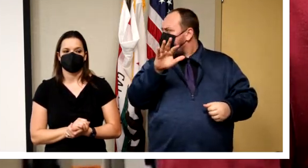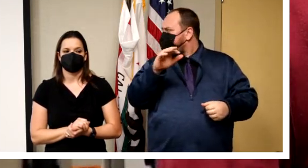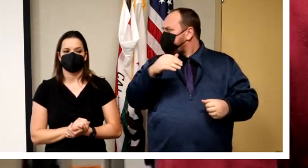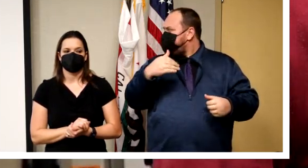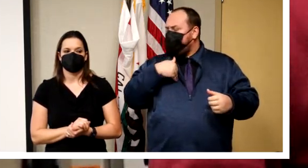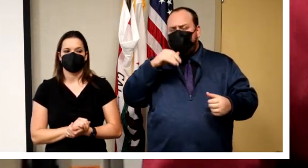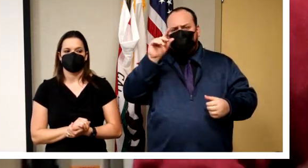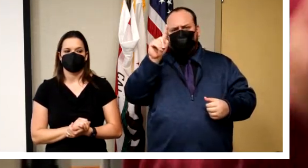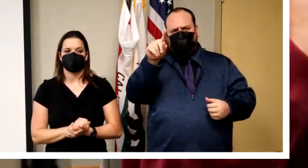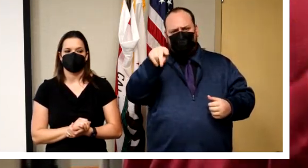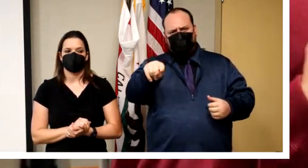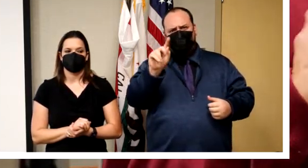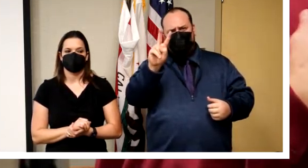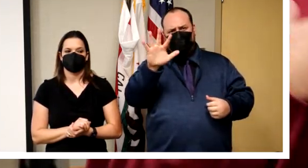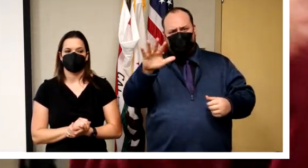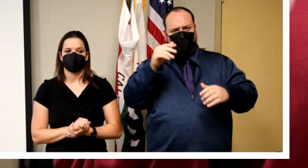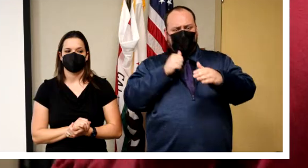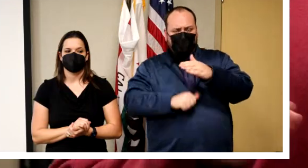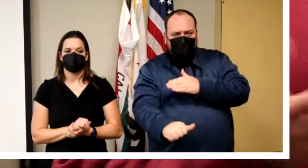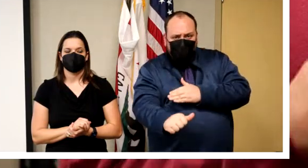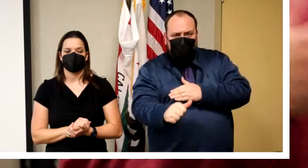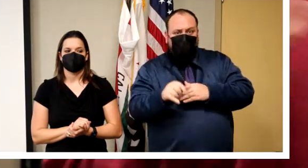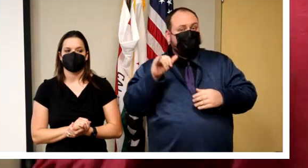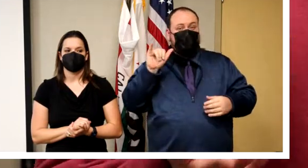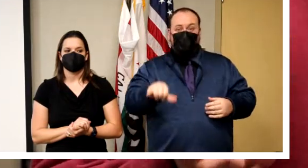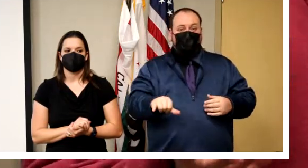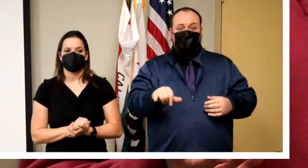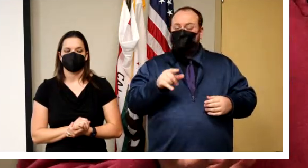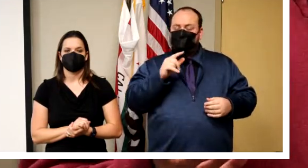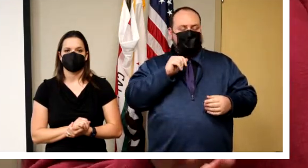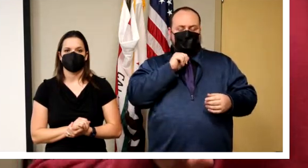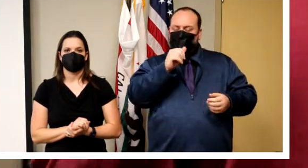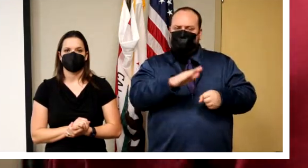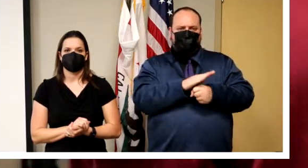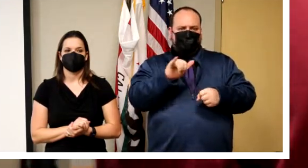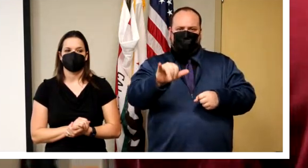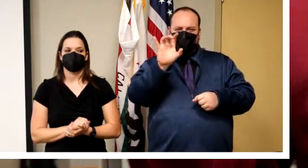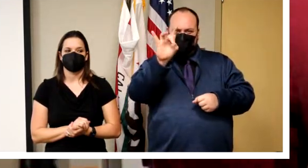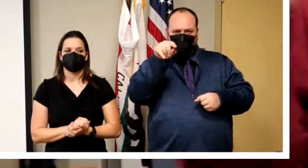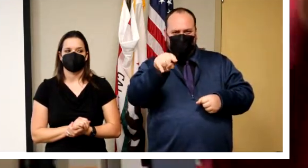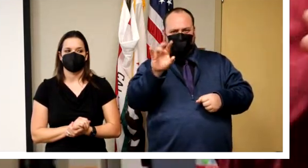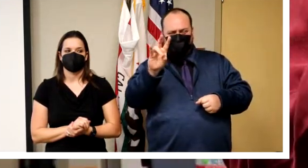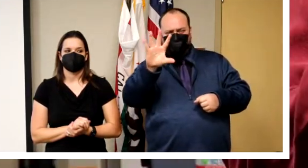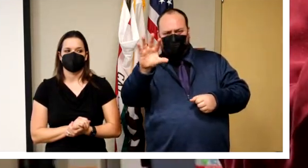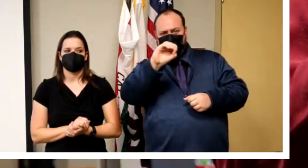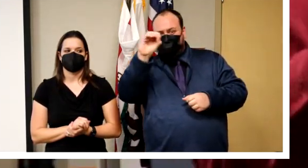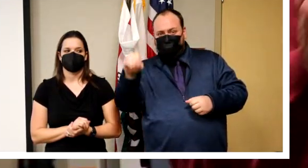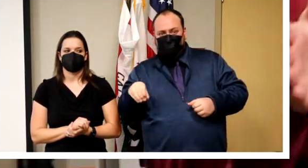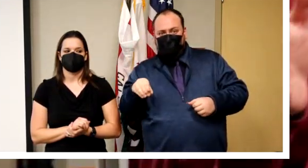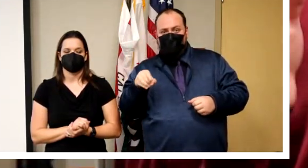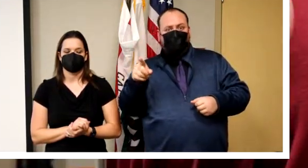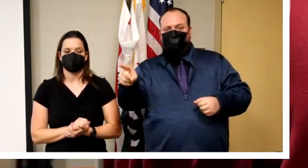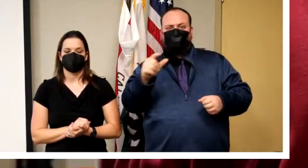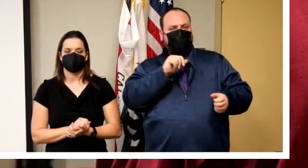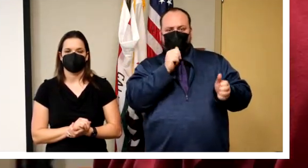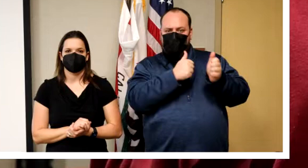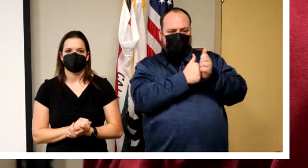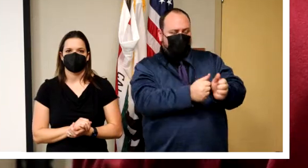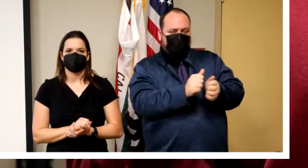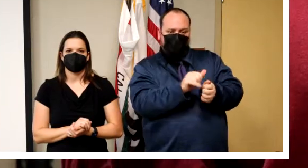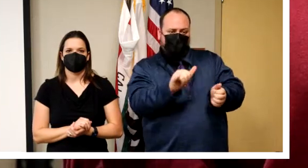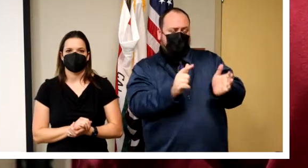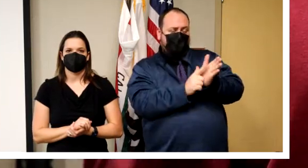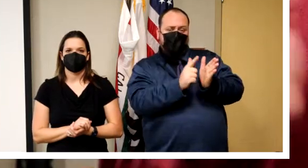equal population. And in my language, that's a total spread of 8.75%. So we'd say that complies with the law